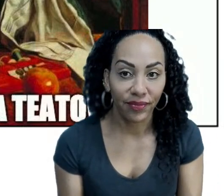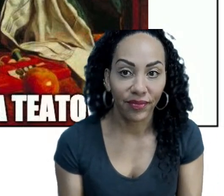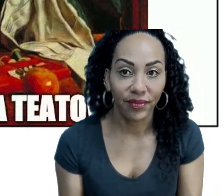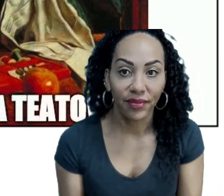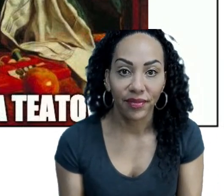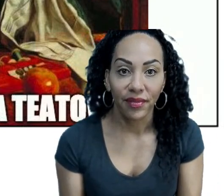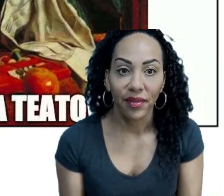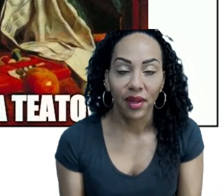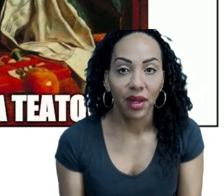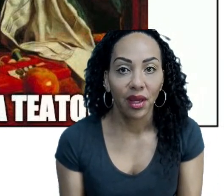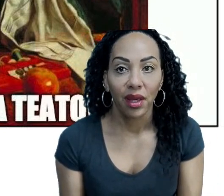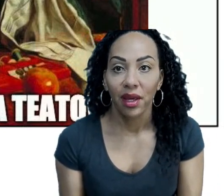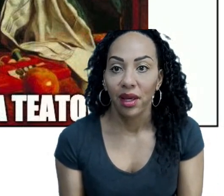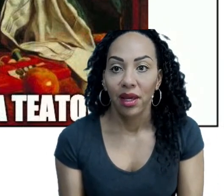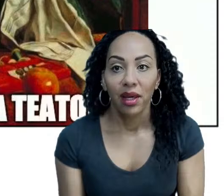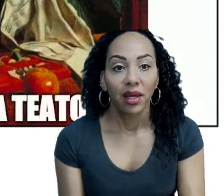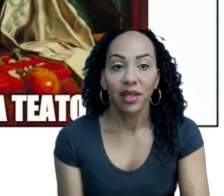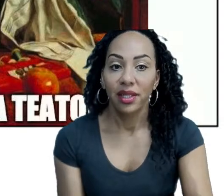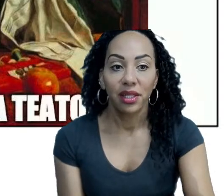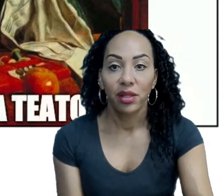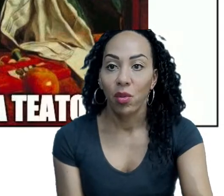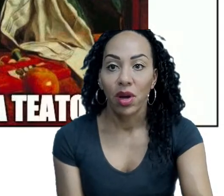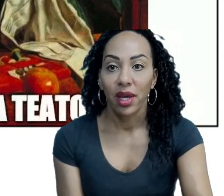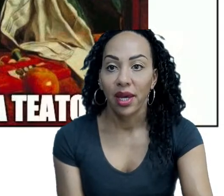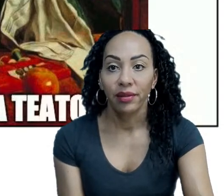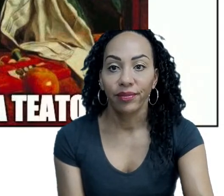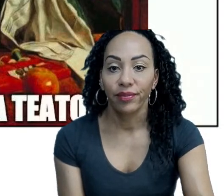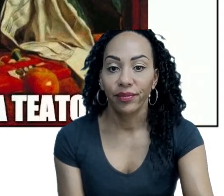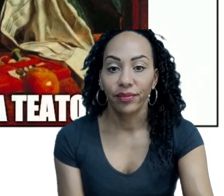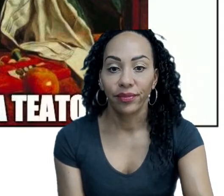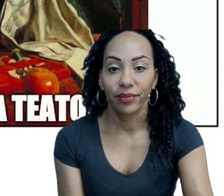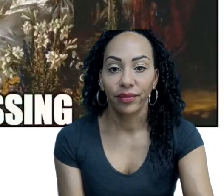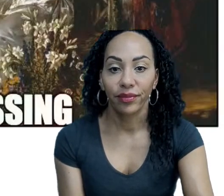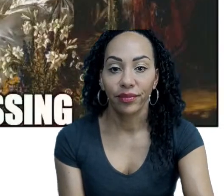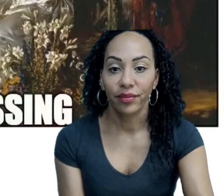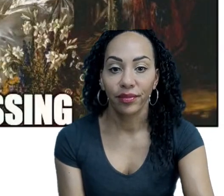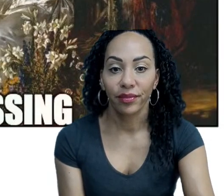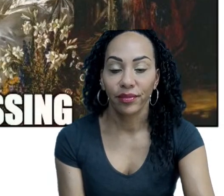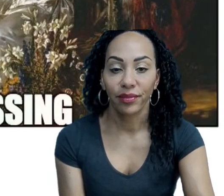quite formal Tate pictures into memes. So that was kind of a fun day.